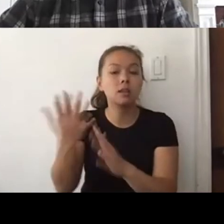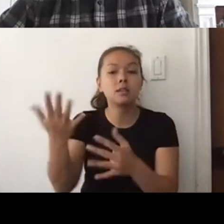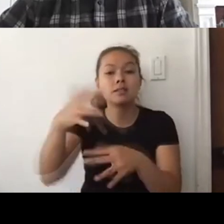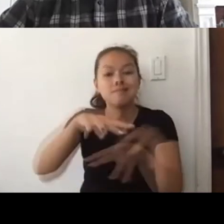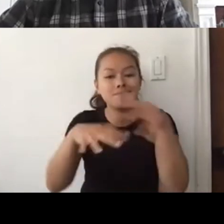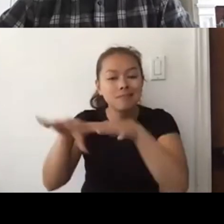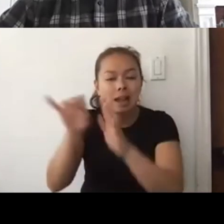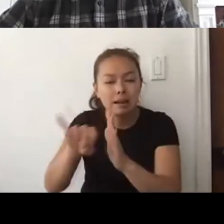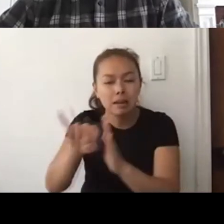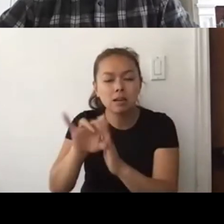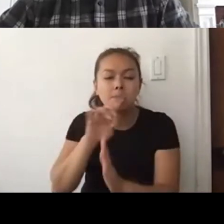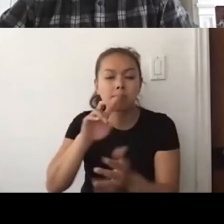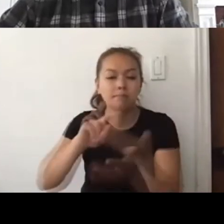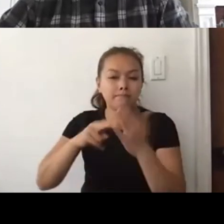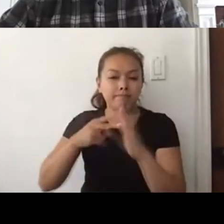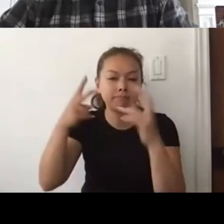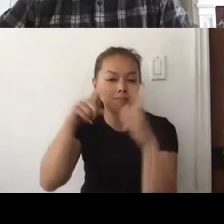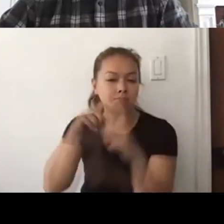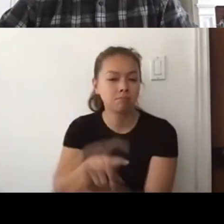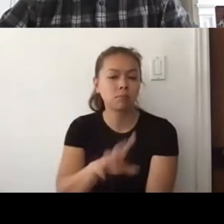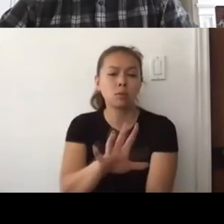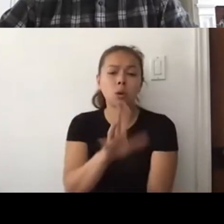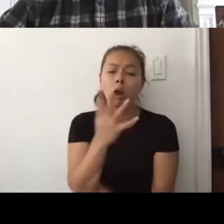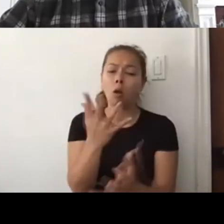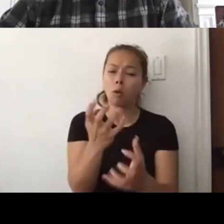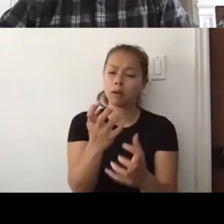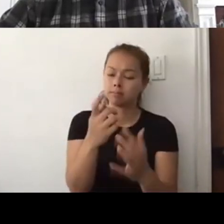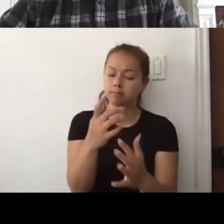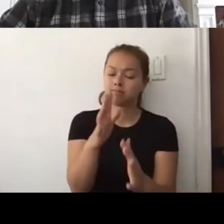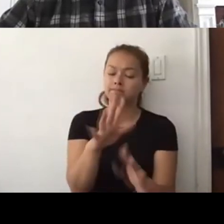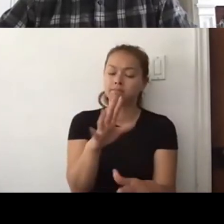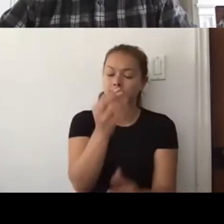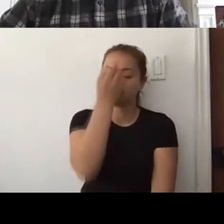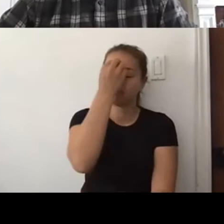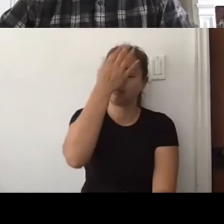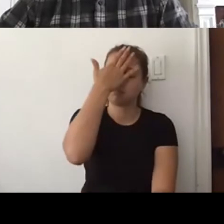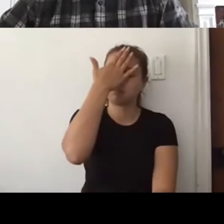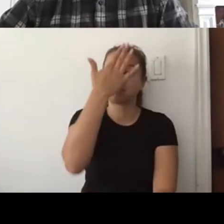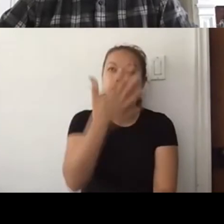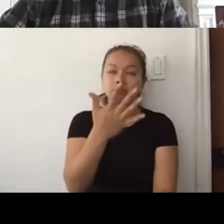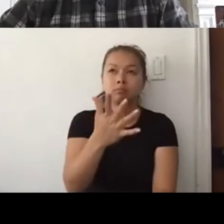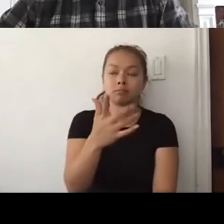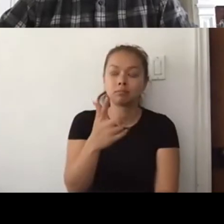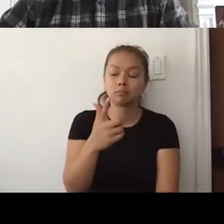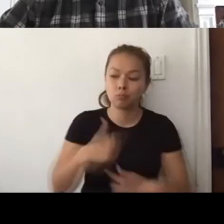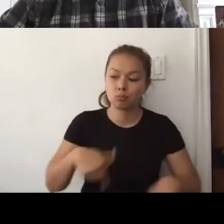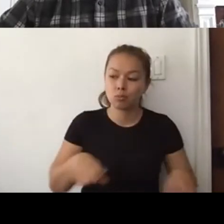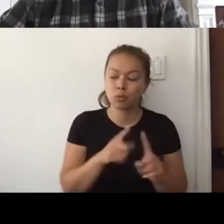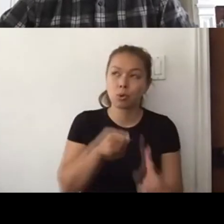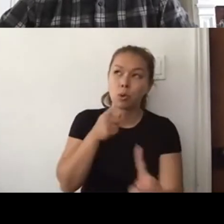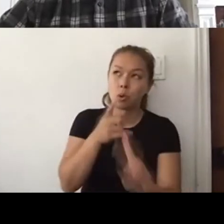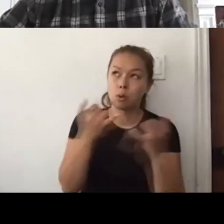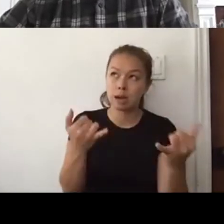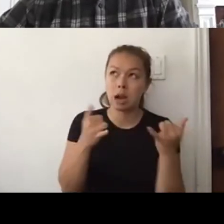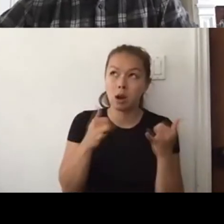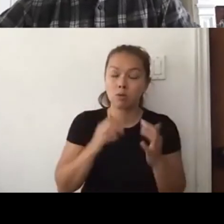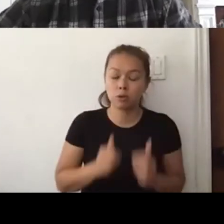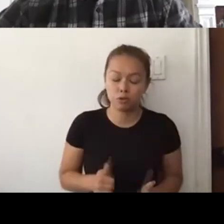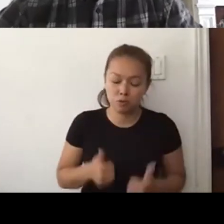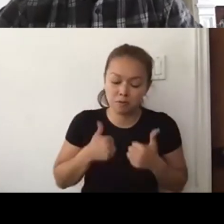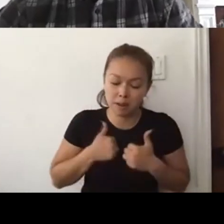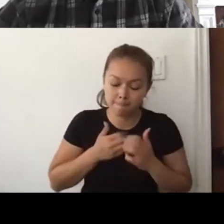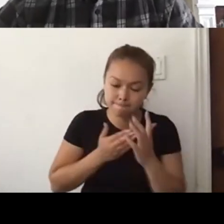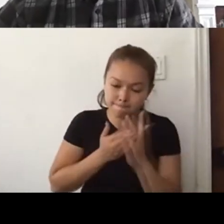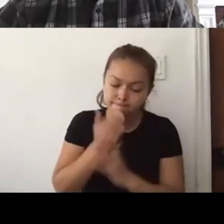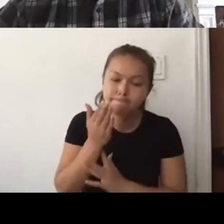respect the fact that we're all just trying to survive right now. And we're trying to keep things going one day at a time. And sometimes if that's